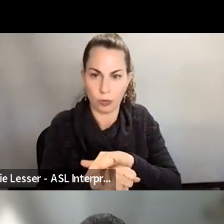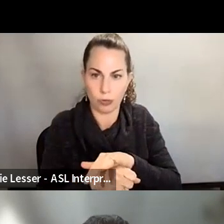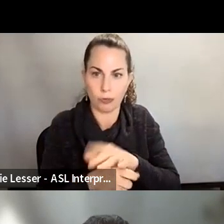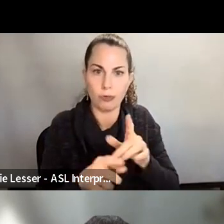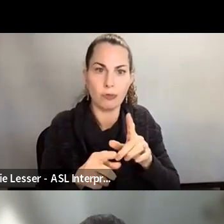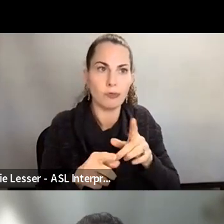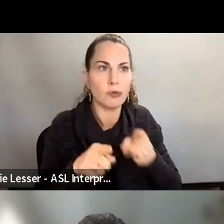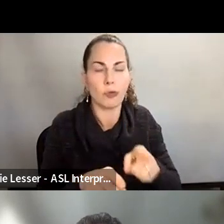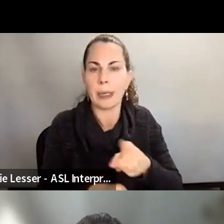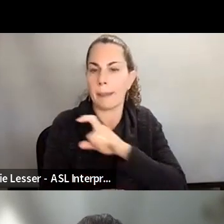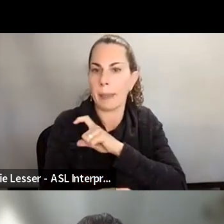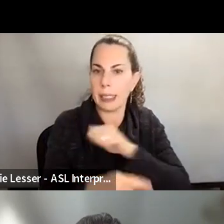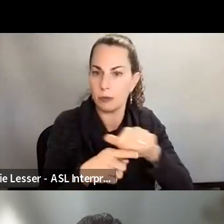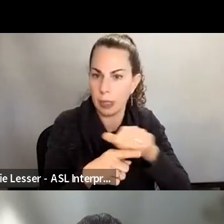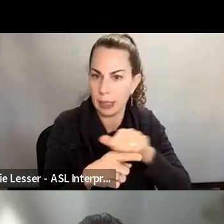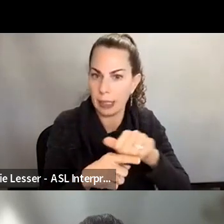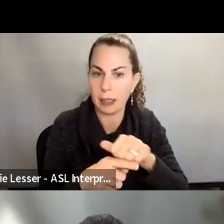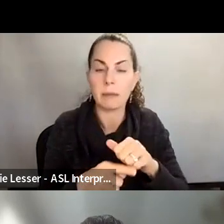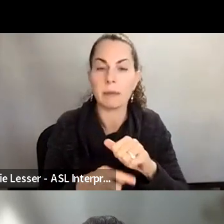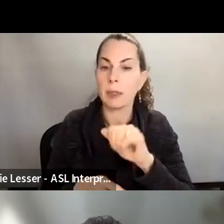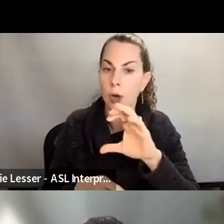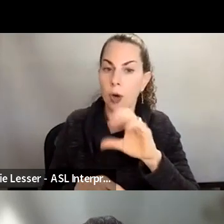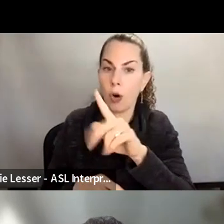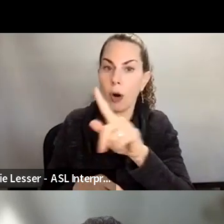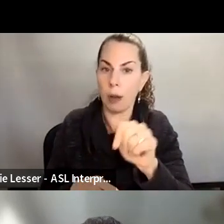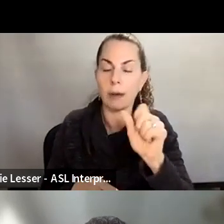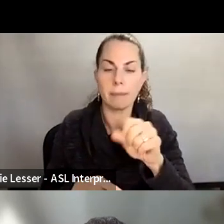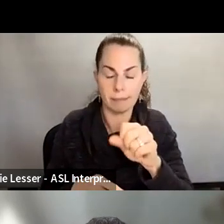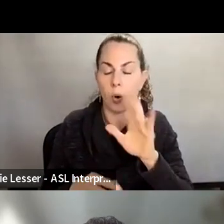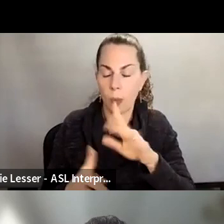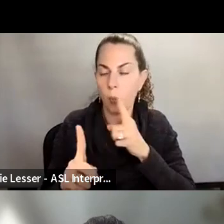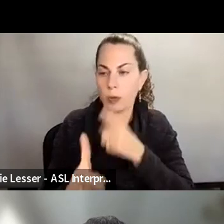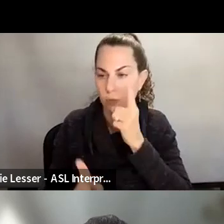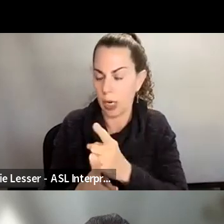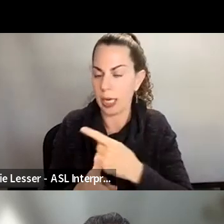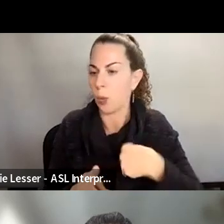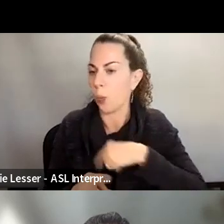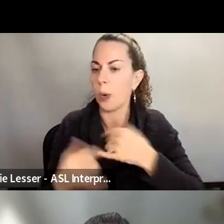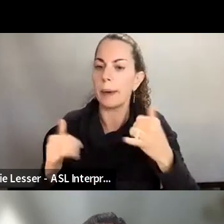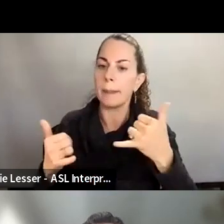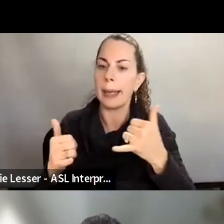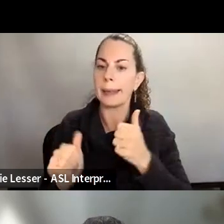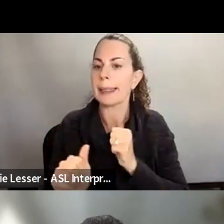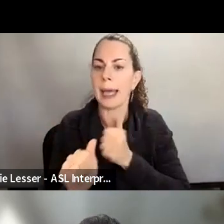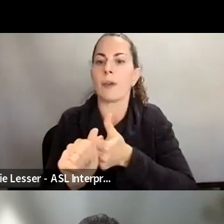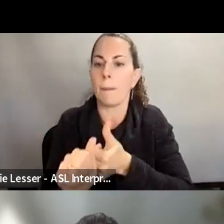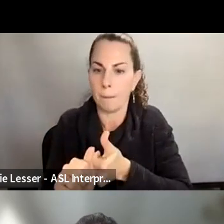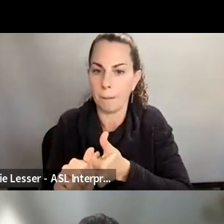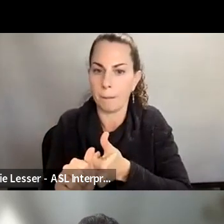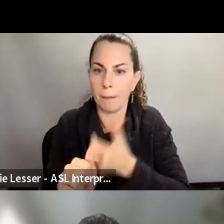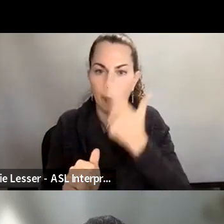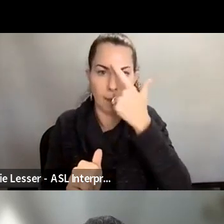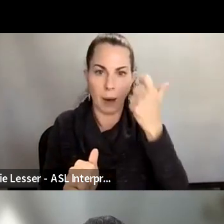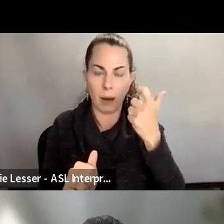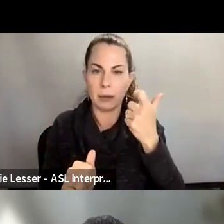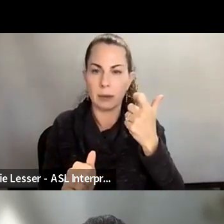what Carla's saying are excellent ways to do it, but you are playing catch up after, because it is not understood to be part of how